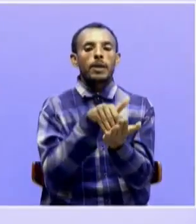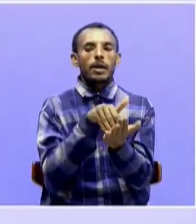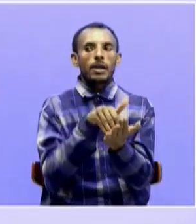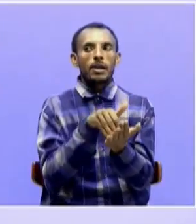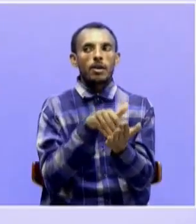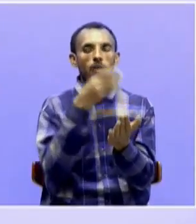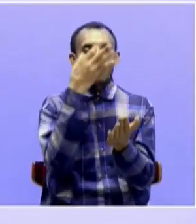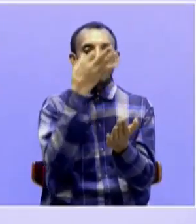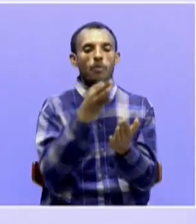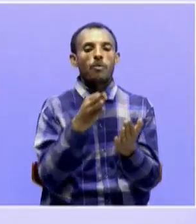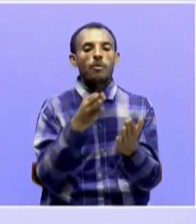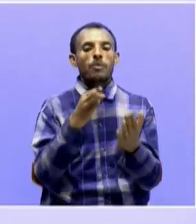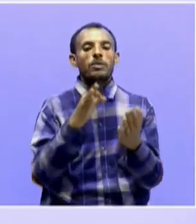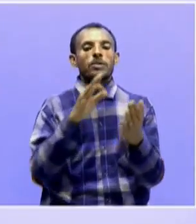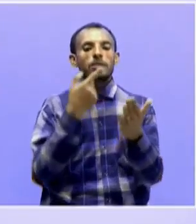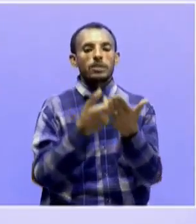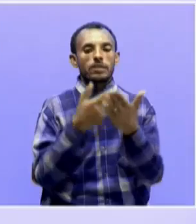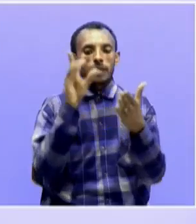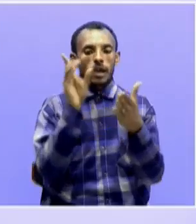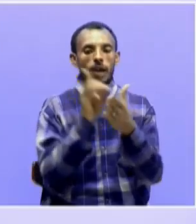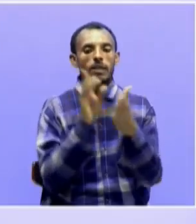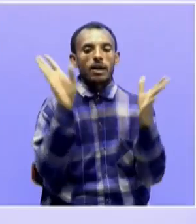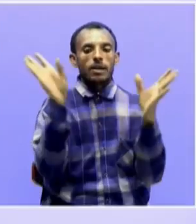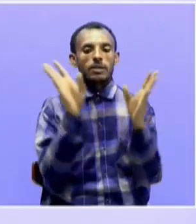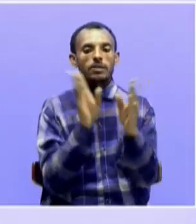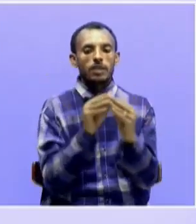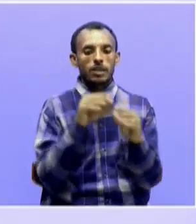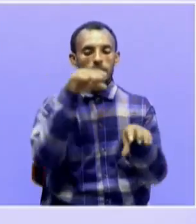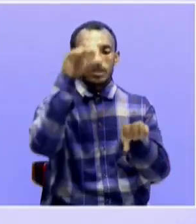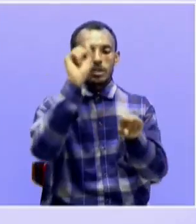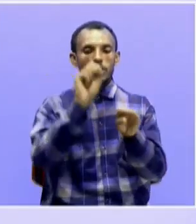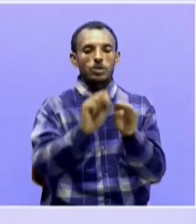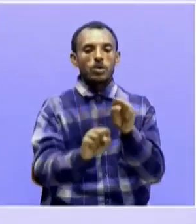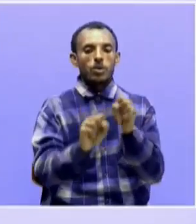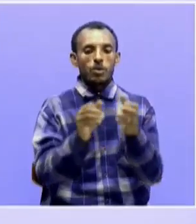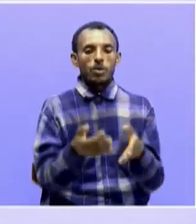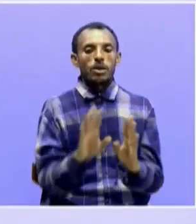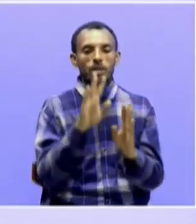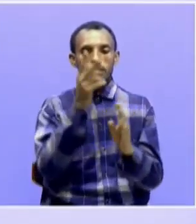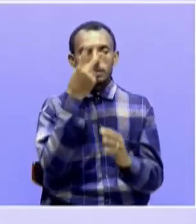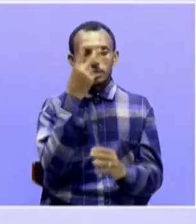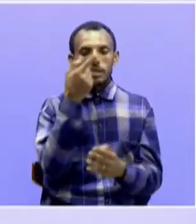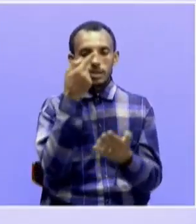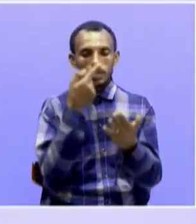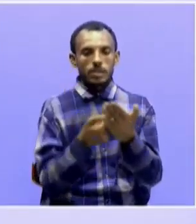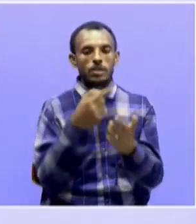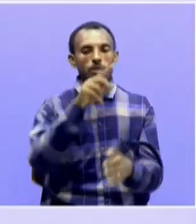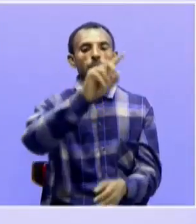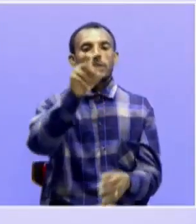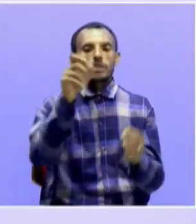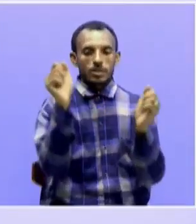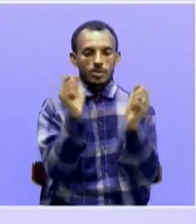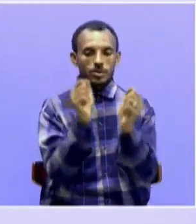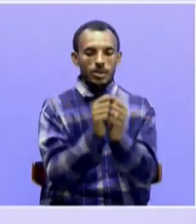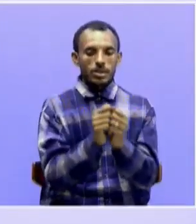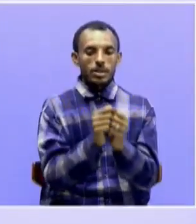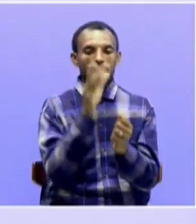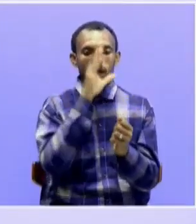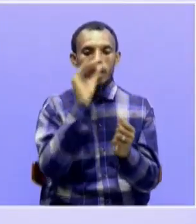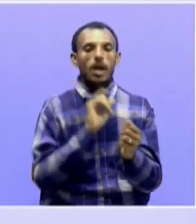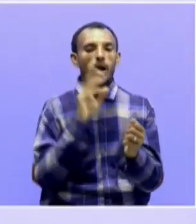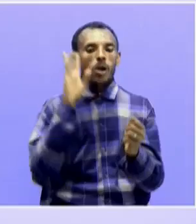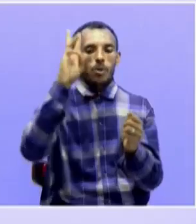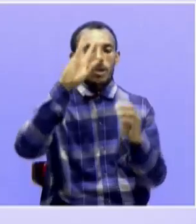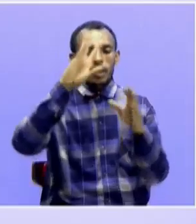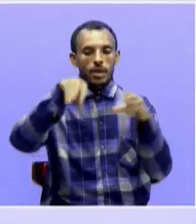of this data set. So let's see this question together, and I'll give you